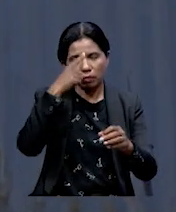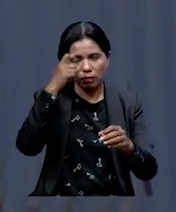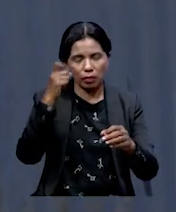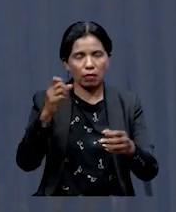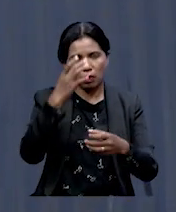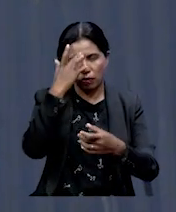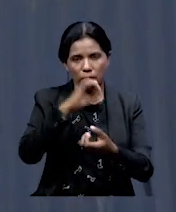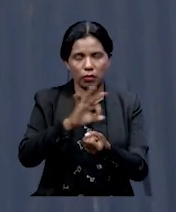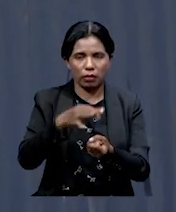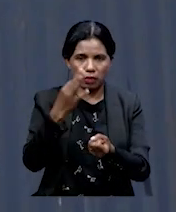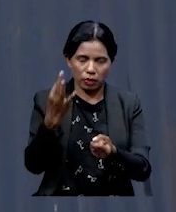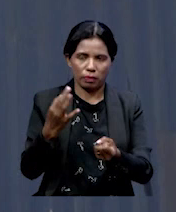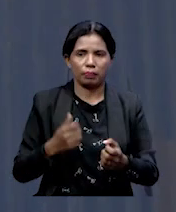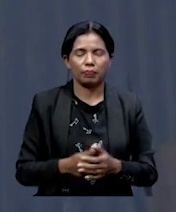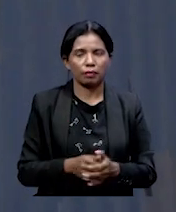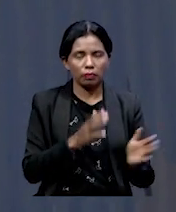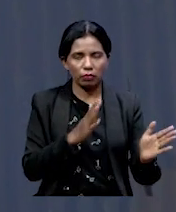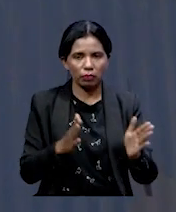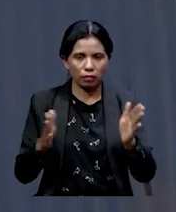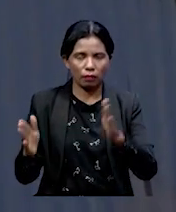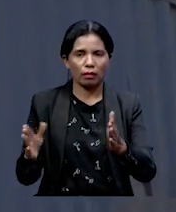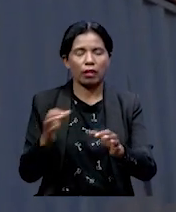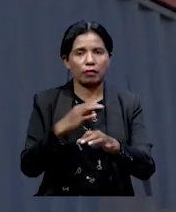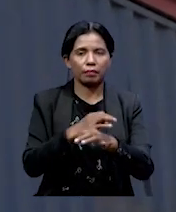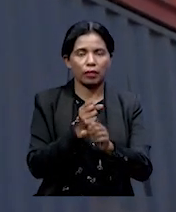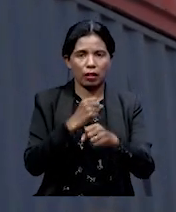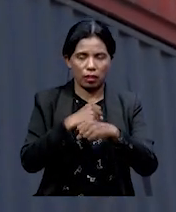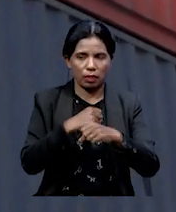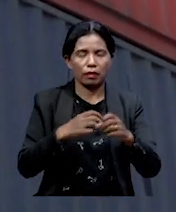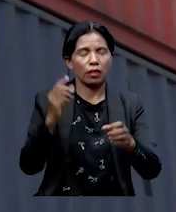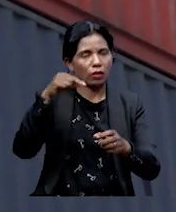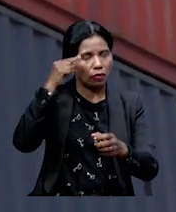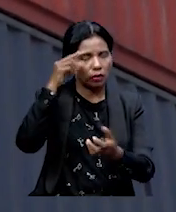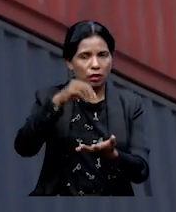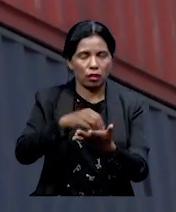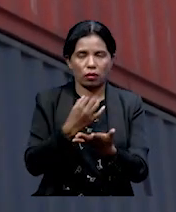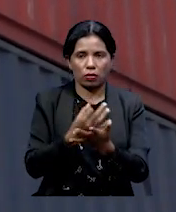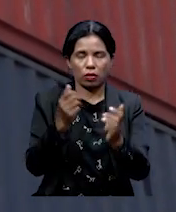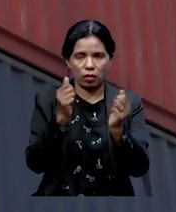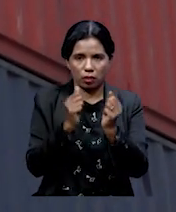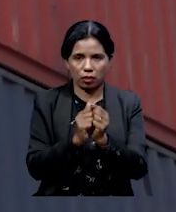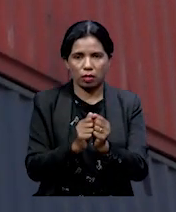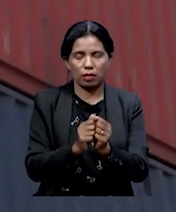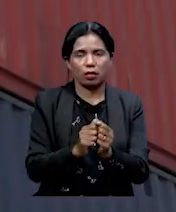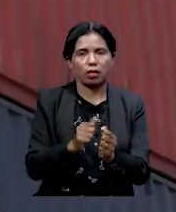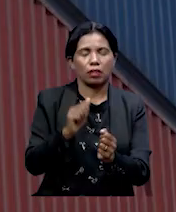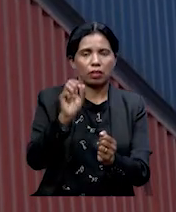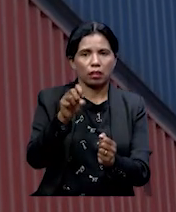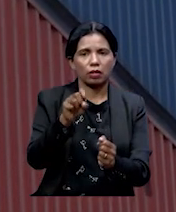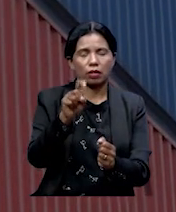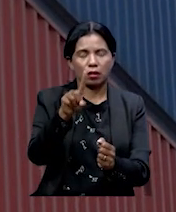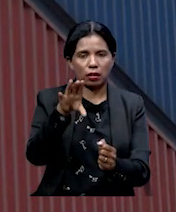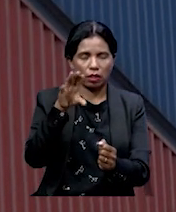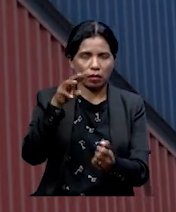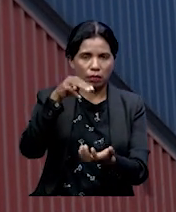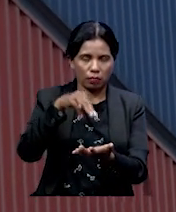pandemia COVID-19. Iha prosesu inisiu ba konstrusau govern alok orsamentu hamutuk dolar amerikanu tokon atus ida resin